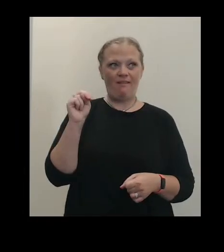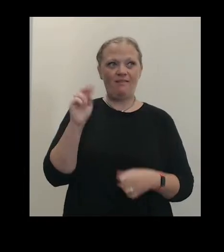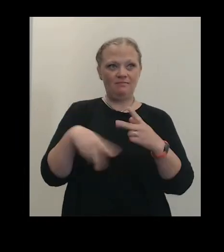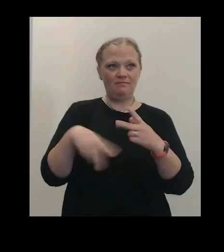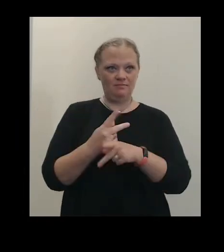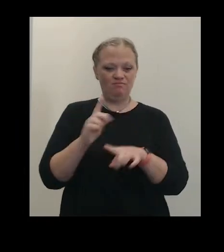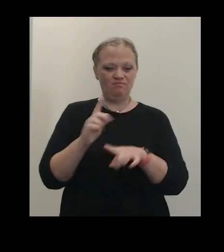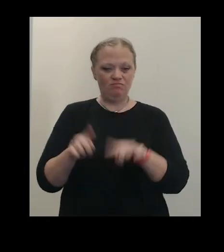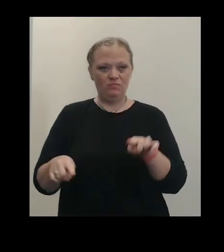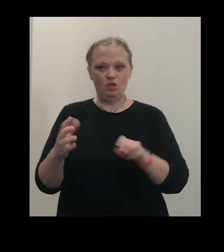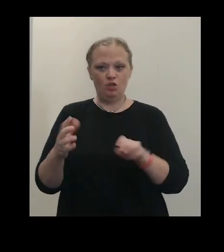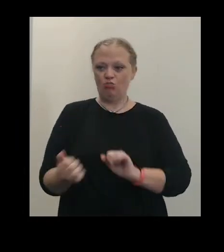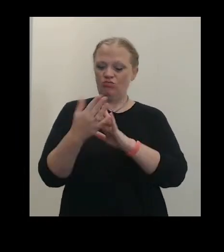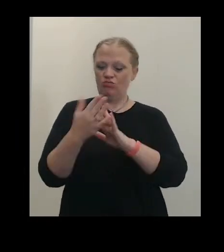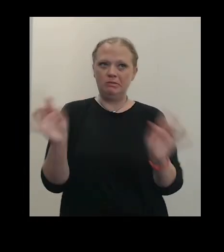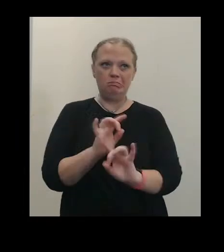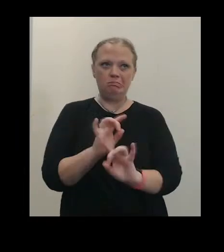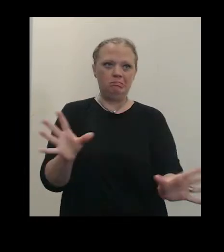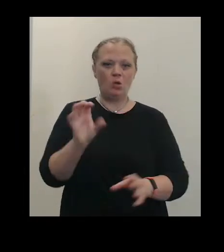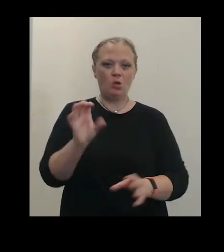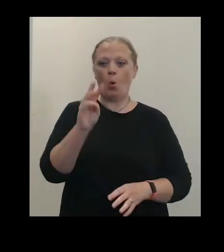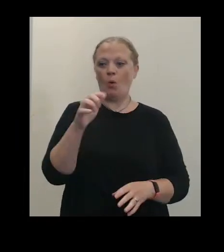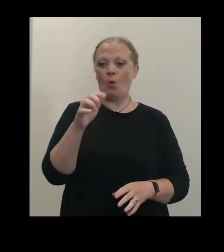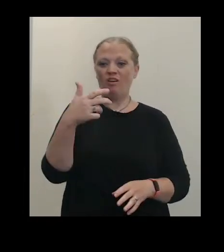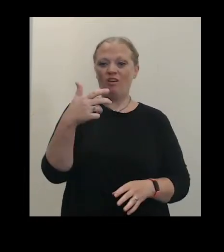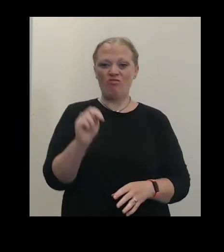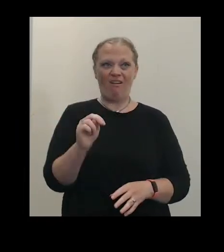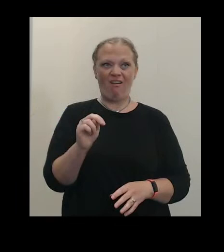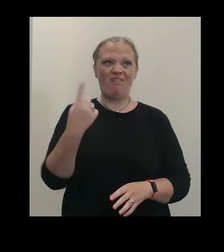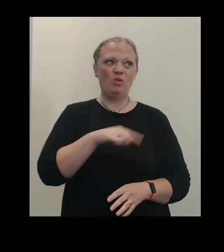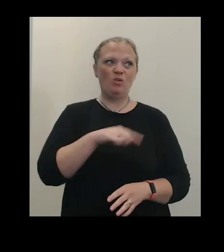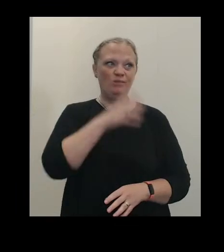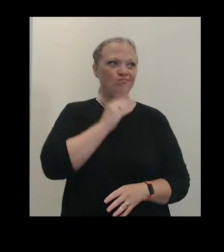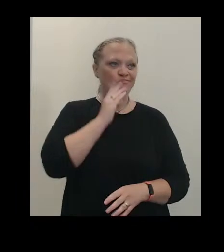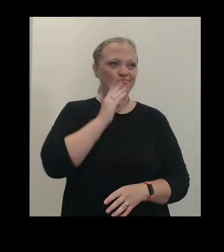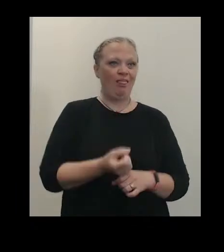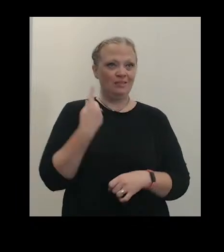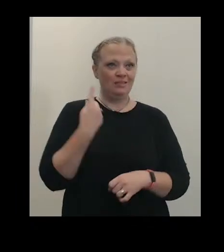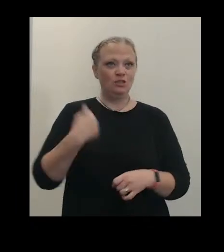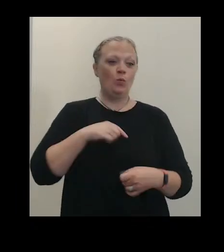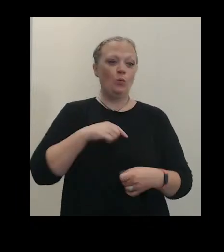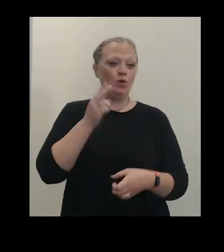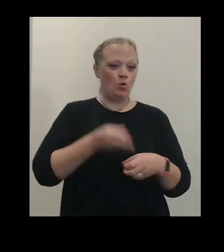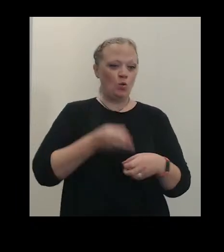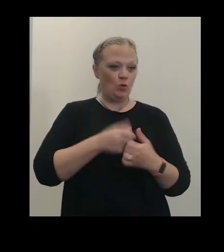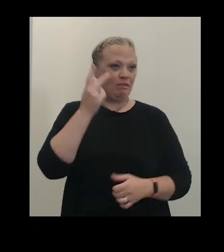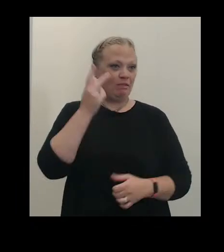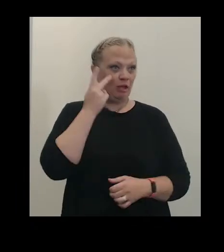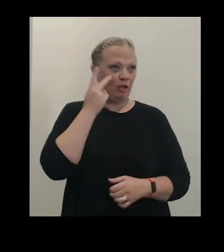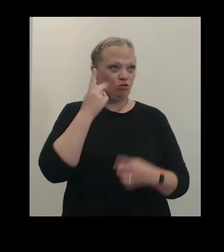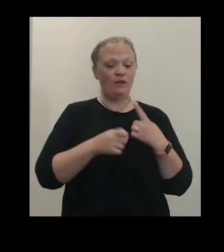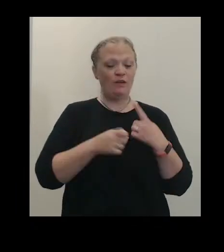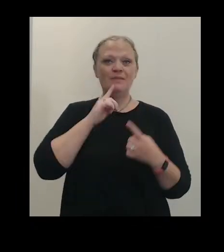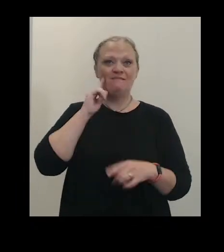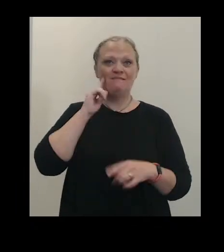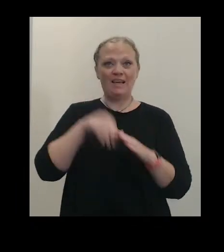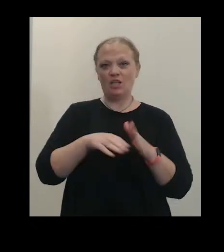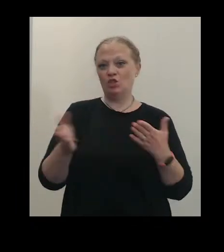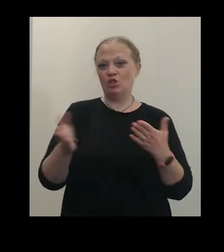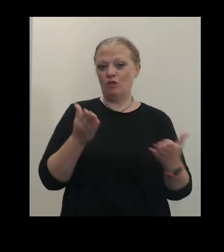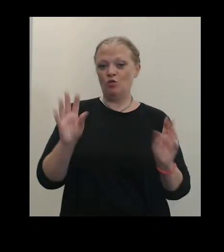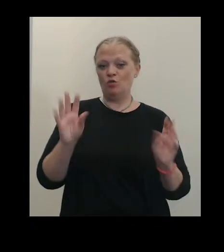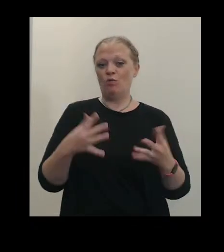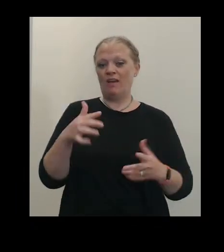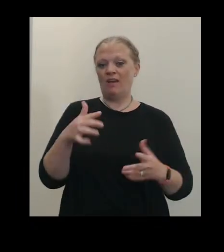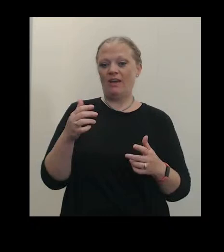the terrible Omicron variant that we dealt with last year. We're joined by Kendra Schmidt from Deaf Access Services to provide the